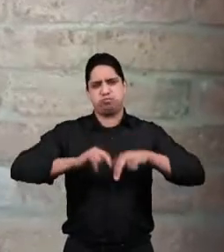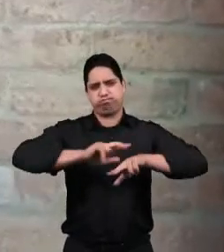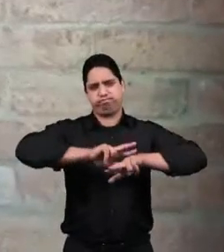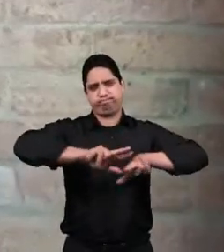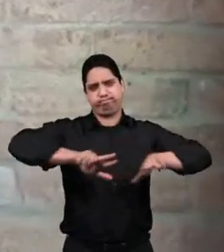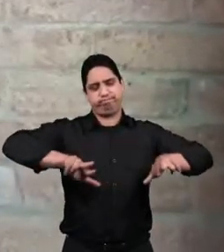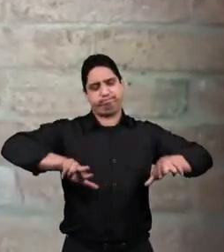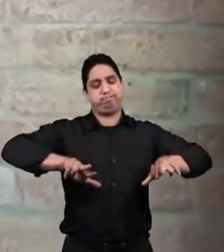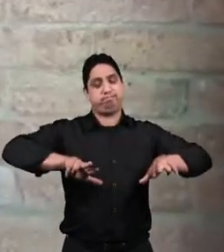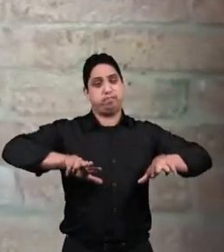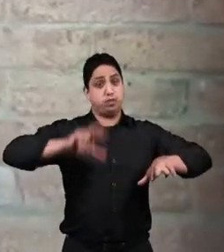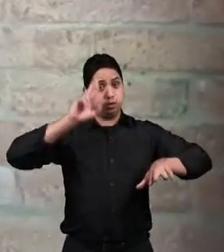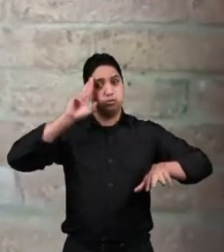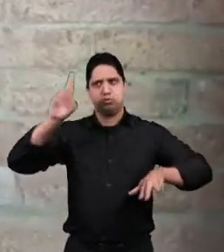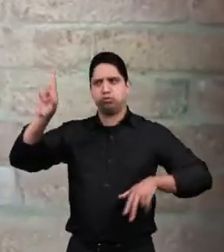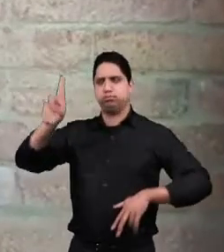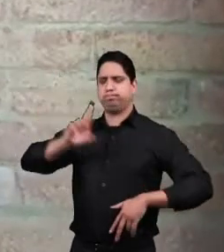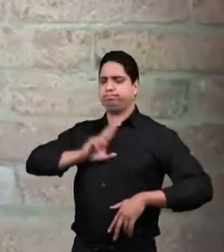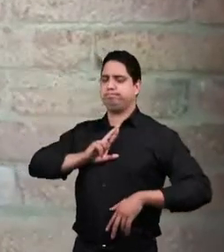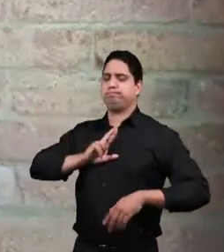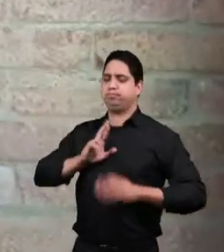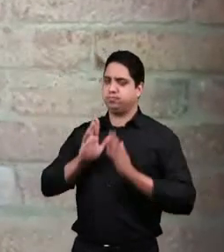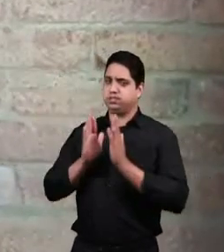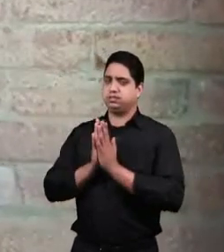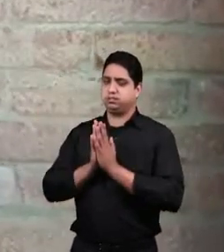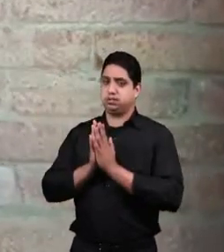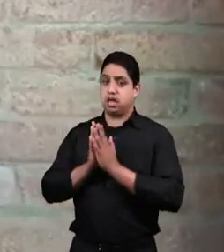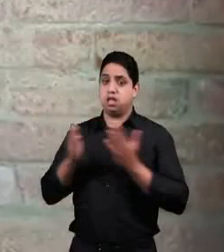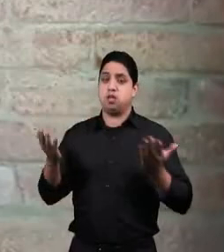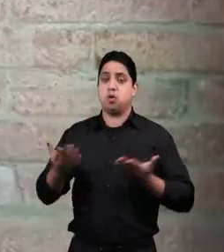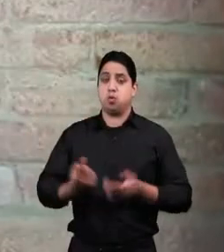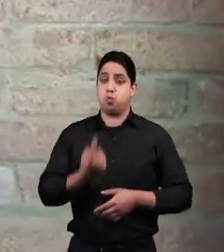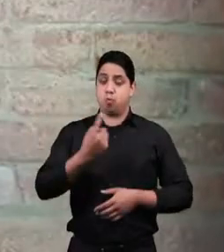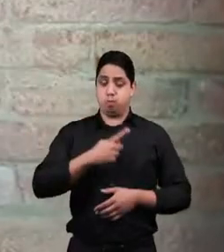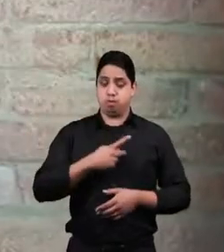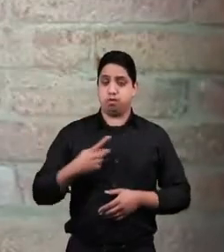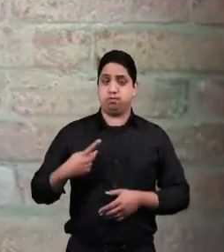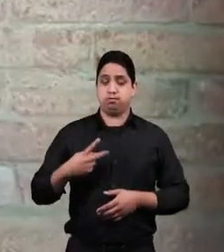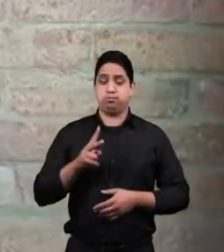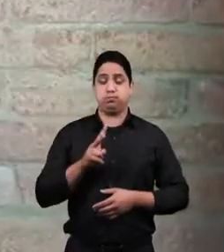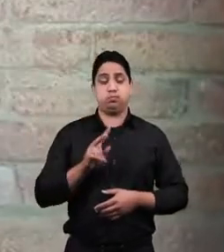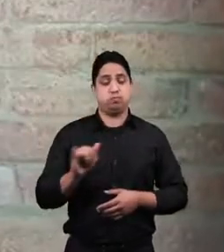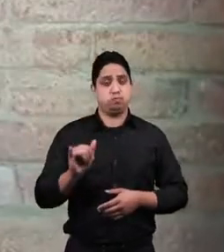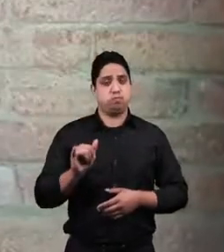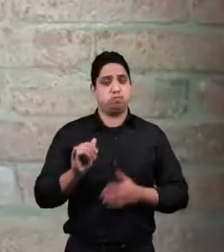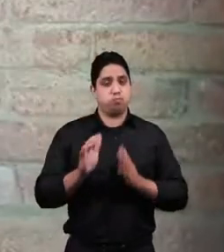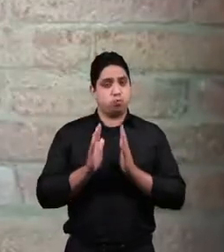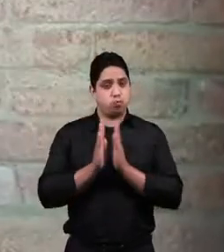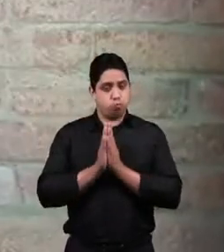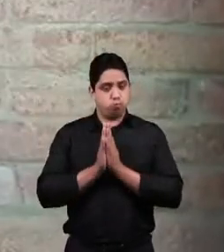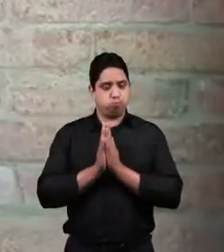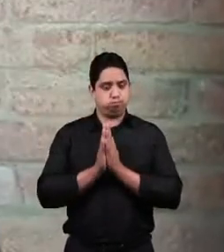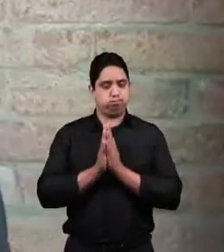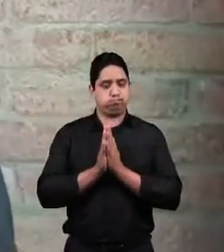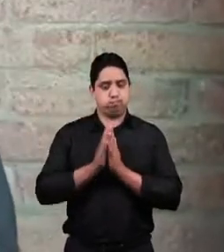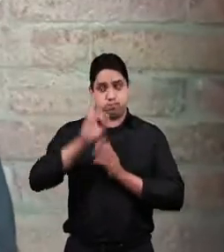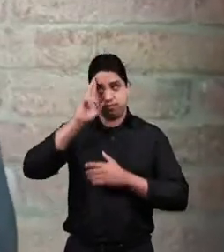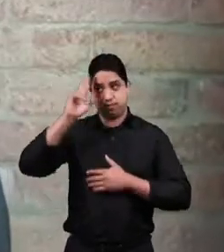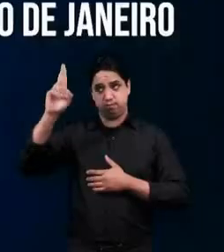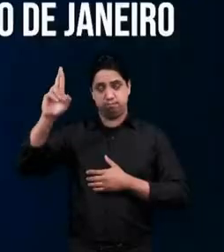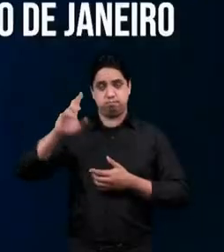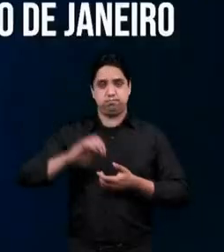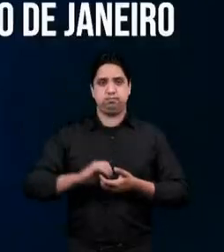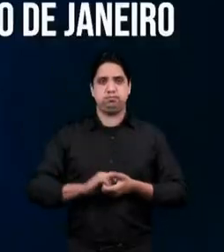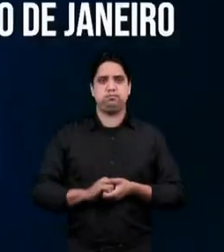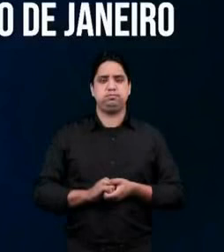like to say some things where the Lord has answered our prayers. We would like to ask